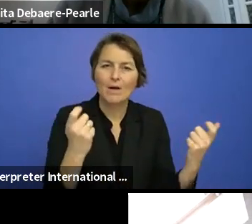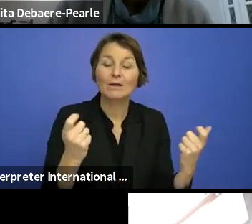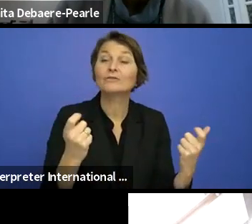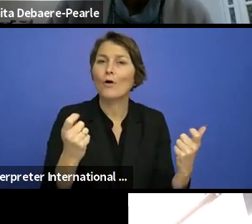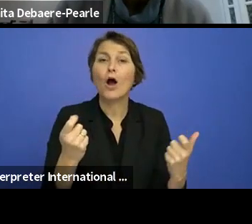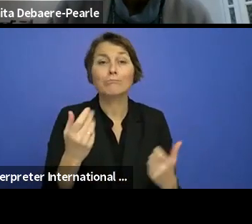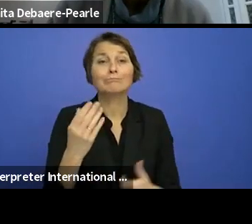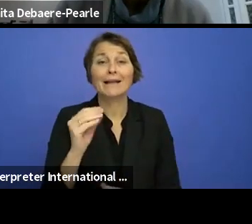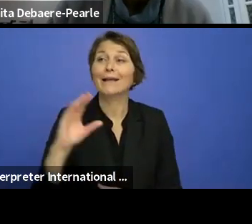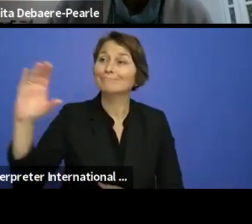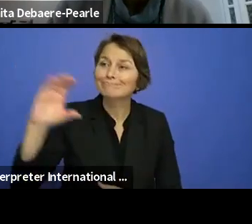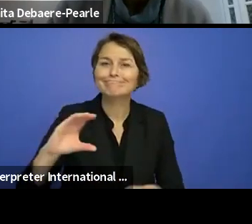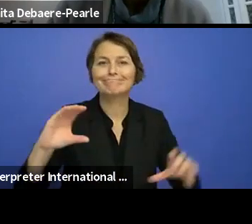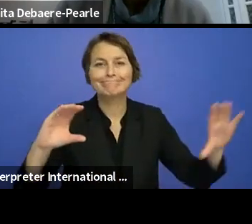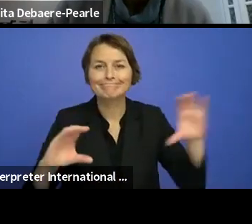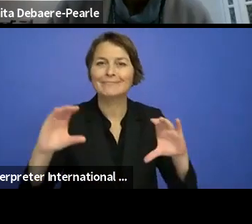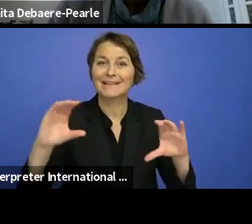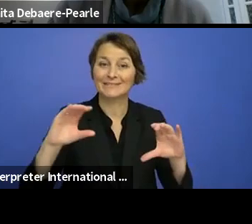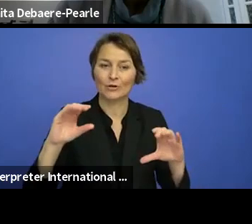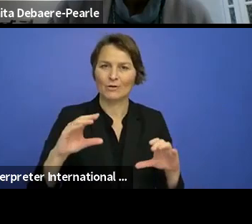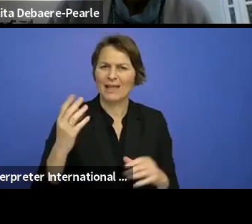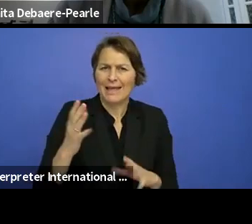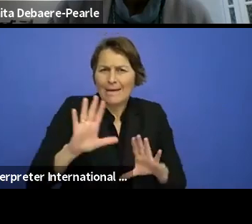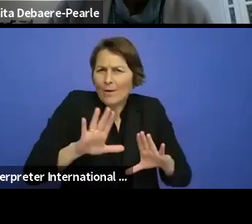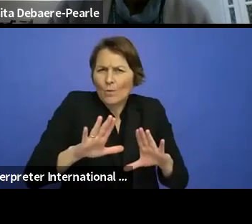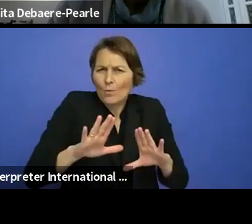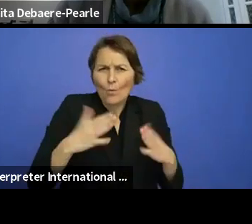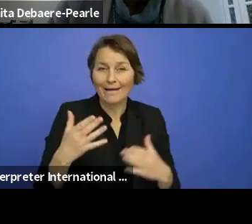funding is only based on quality and not on